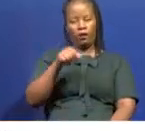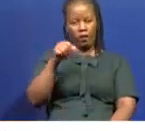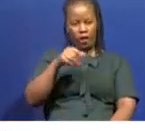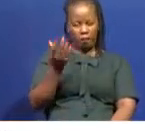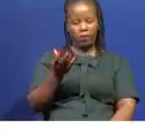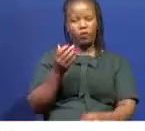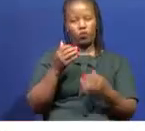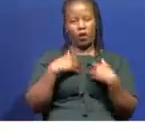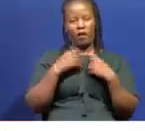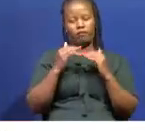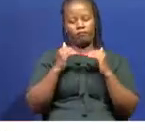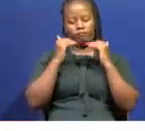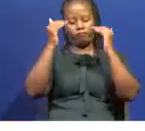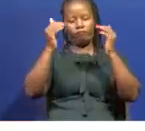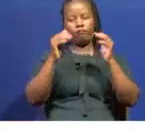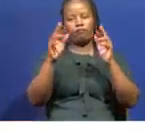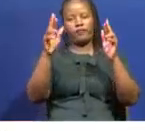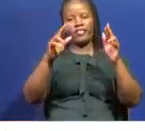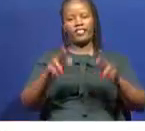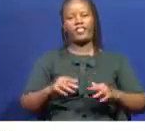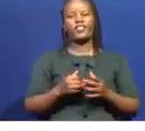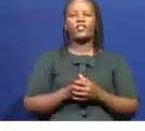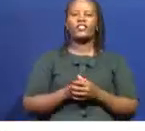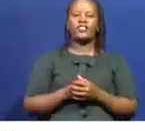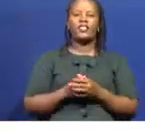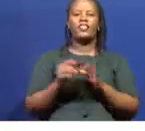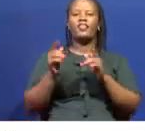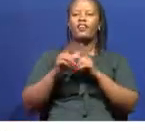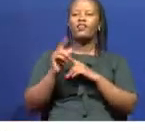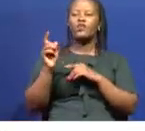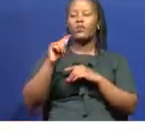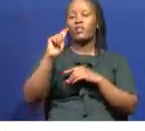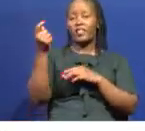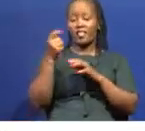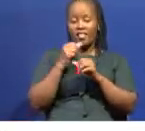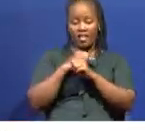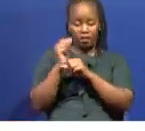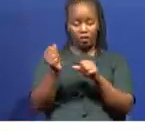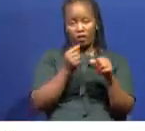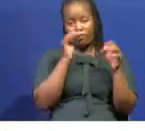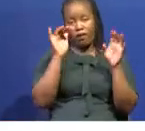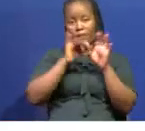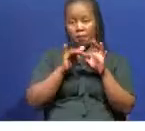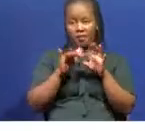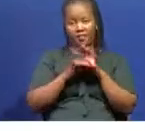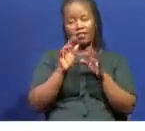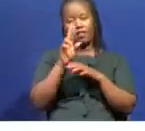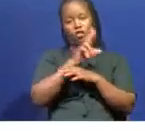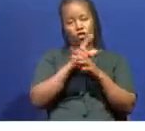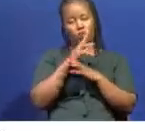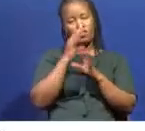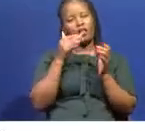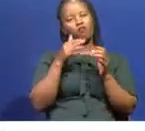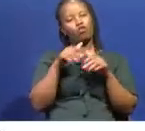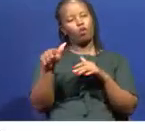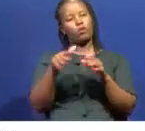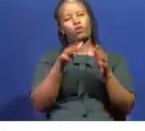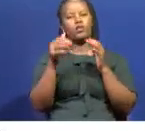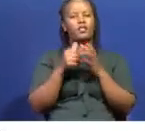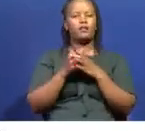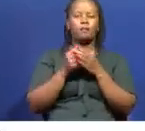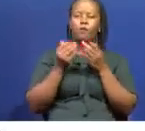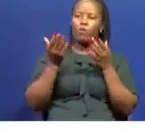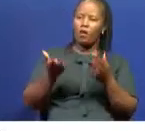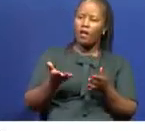to get to the international level. Yeah. And the Kenyan golfers definitely should take advantage of them in the Sunshine. Now, what remains for you in the Sunshine